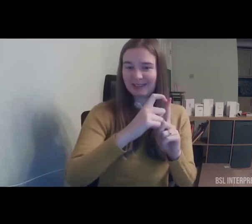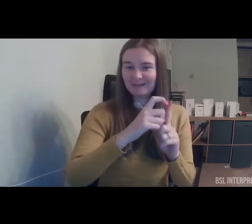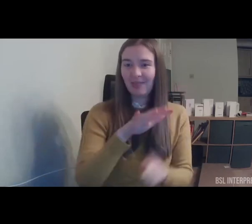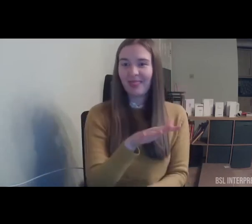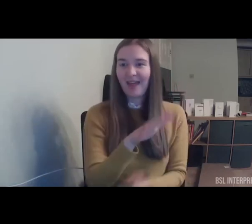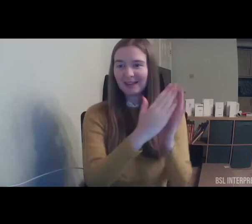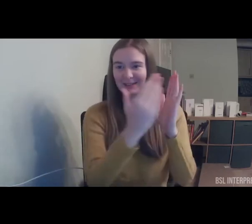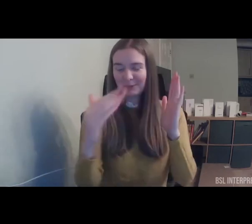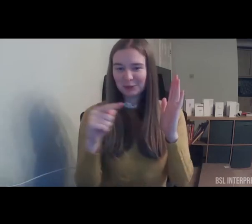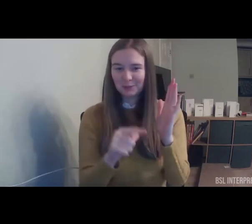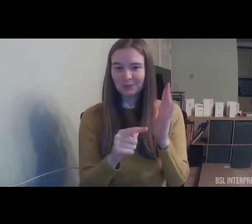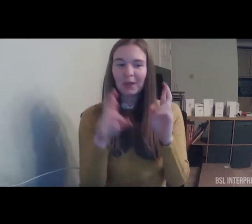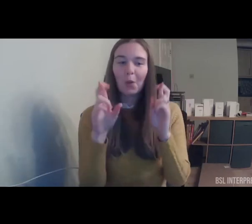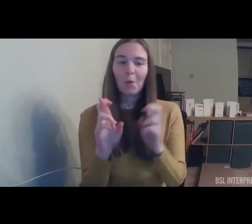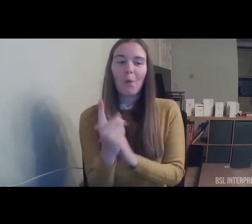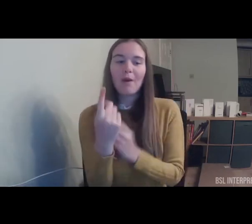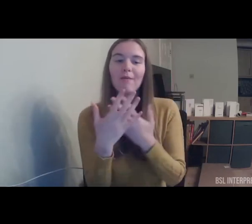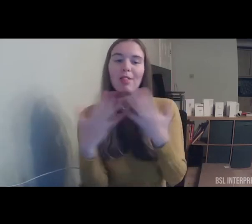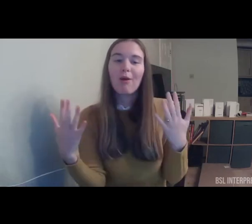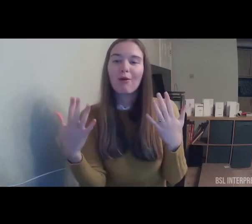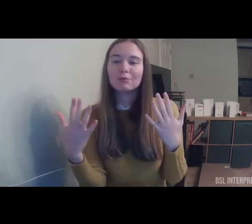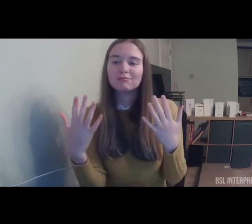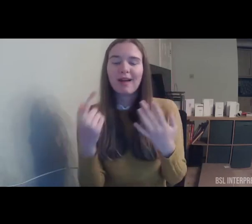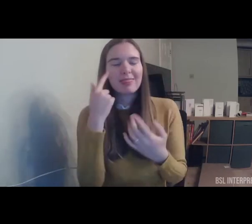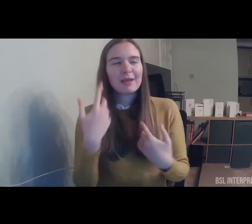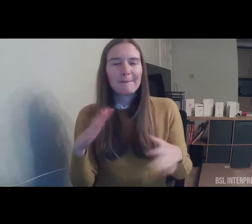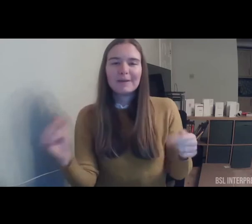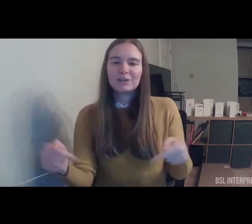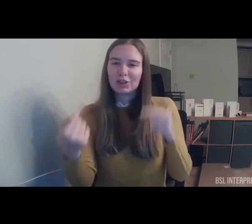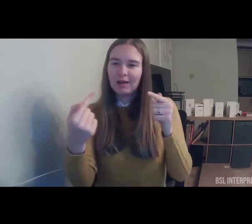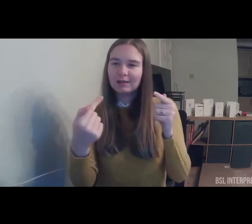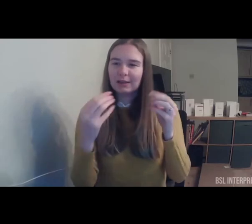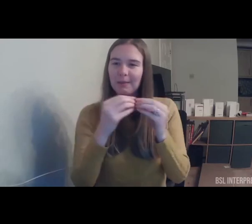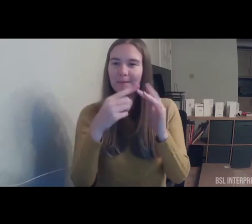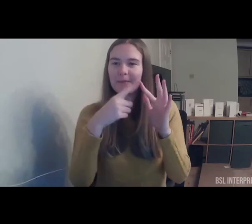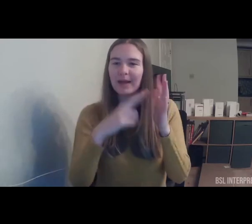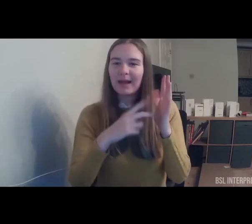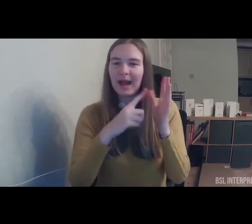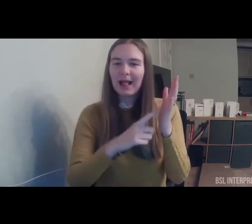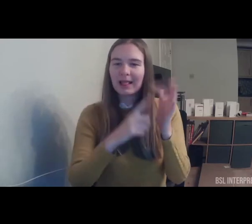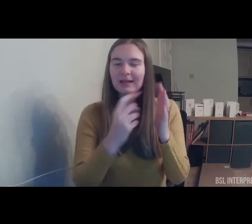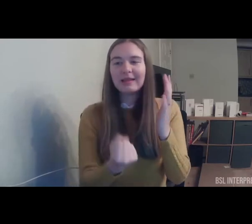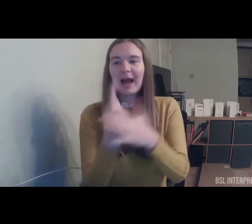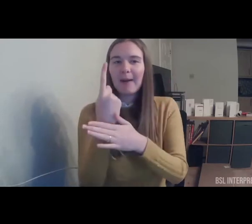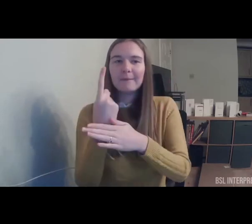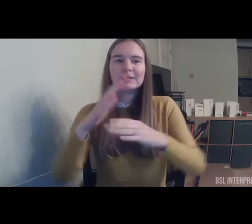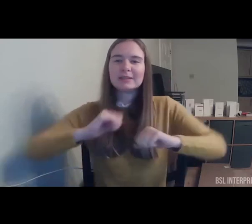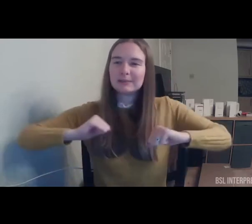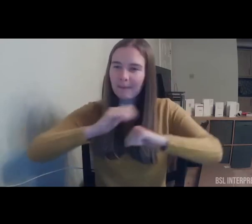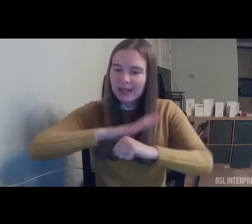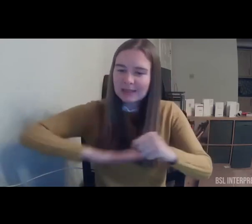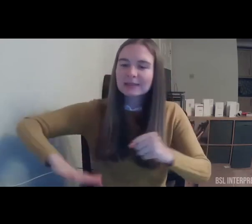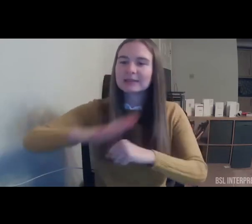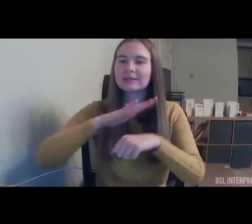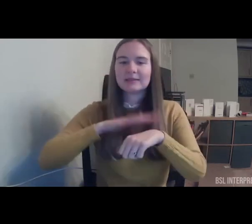I hope one of many, I think one of the challenges that all Biennales have is that they happen in a space and a time. And what's really exciting